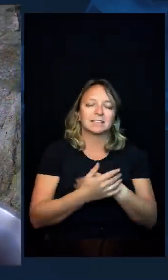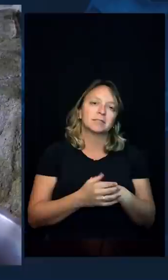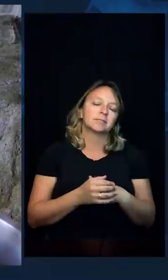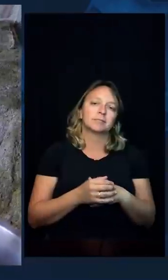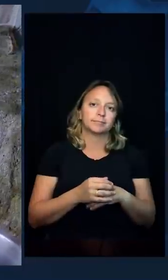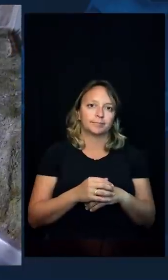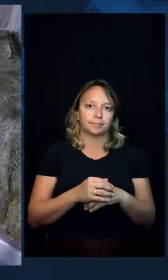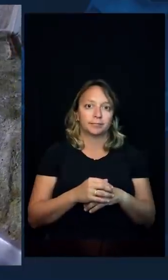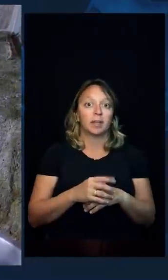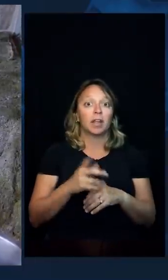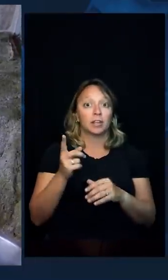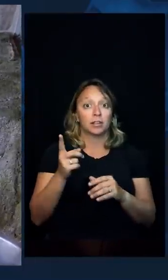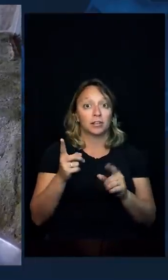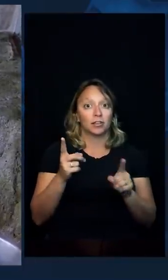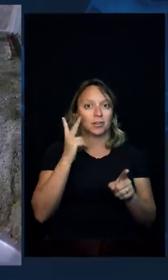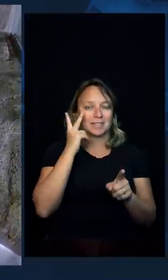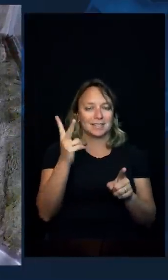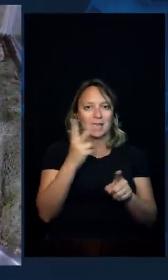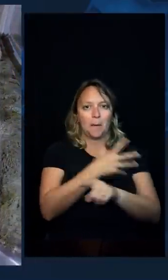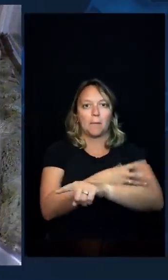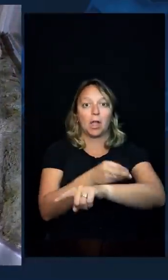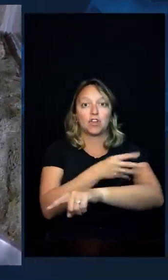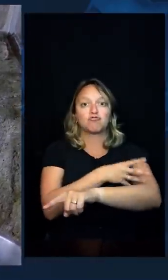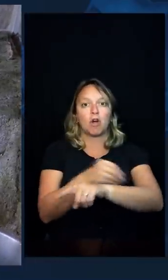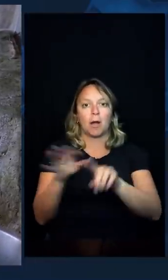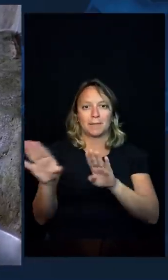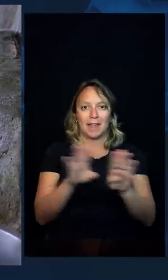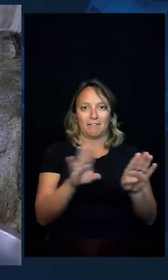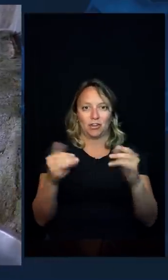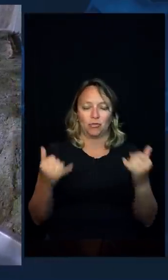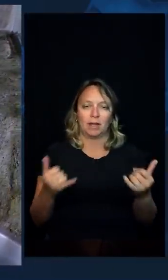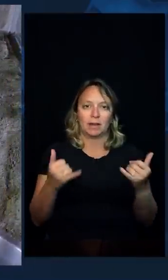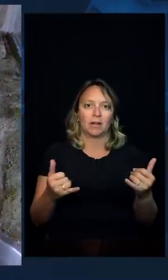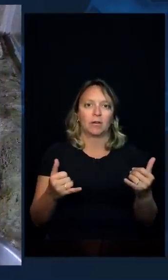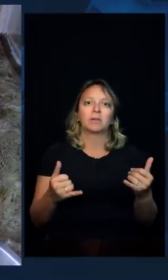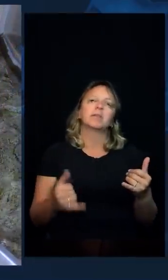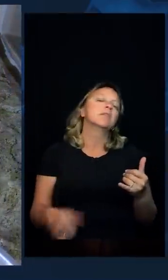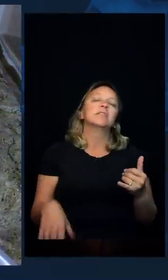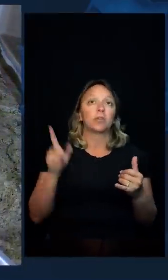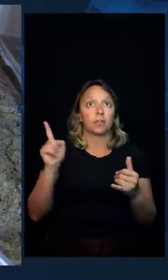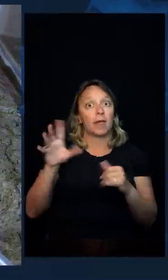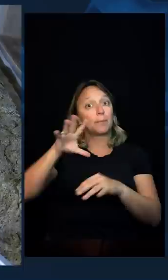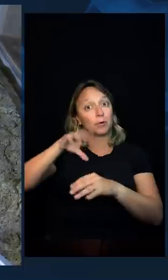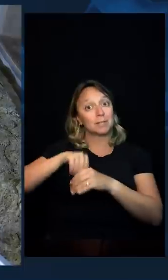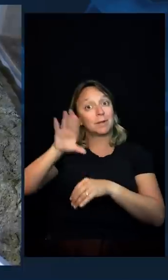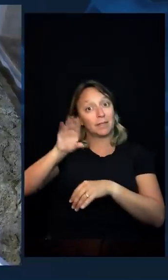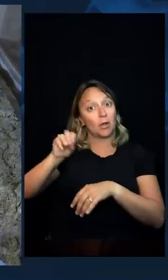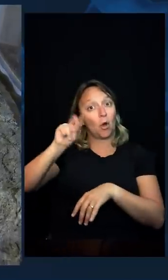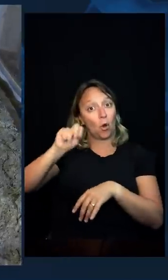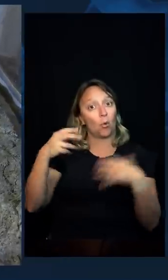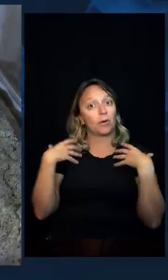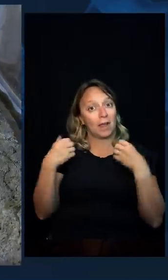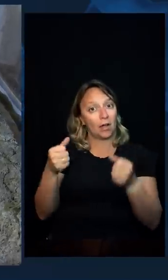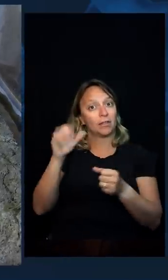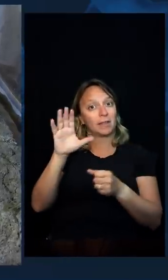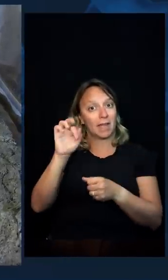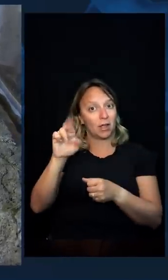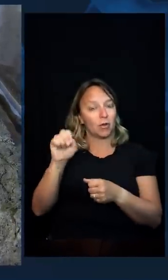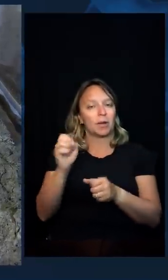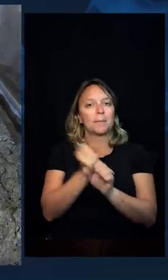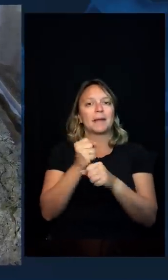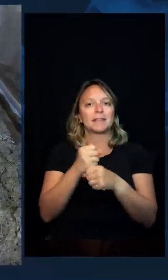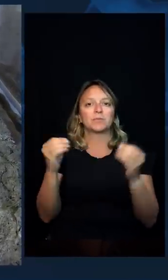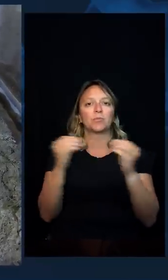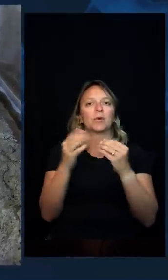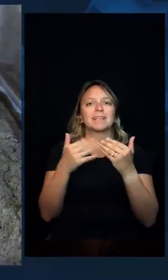You're about to see a blood draw behavior right now. As we were saying, that our harbor seals participate in their own health care. This makes it easy